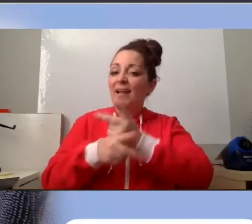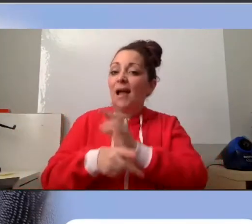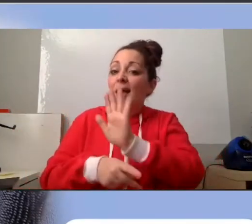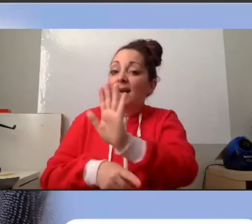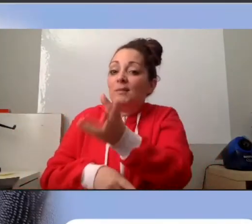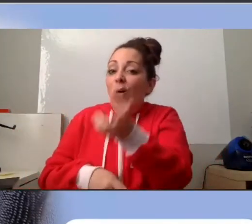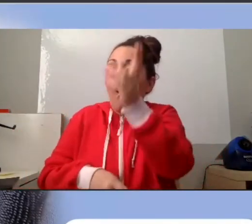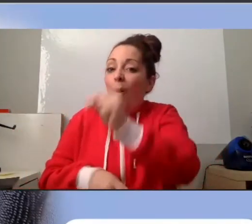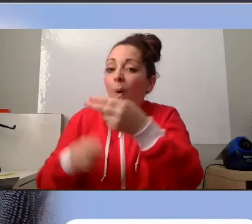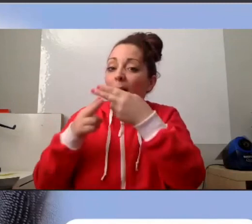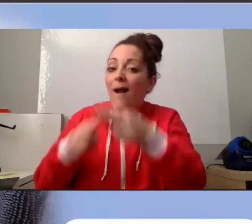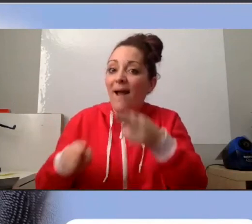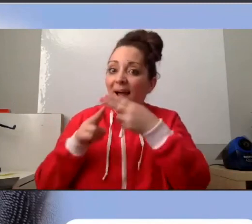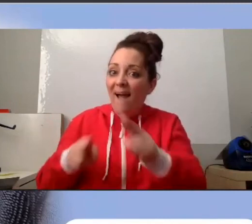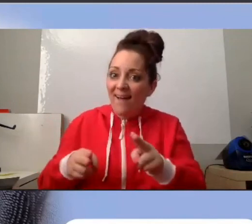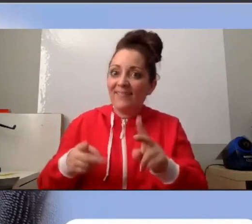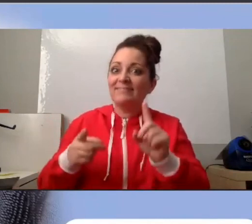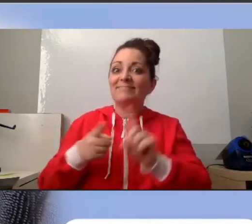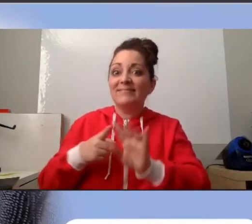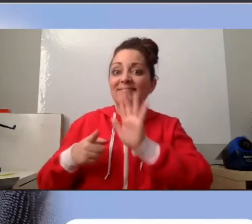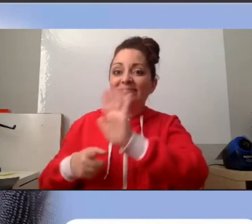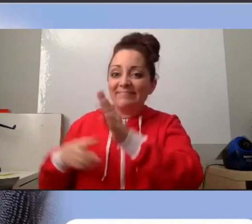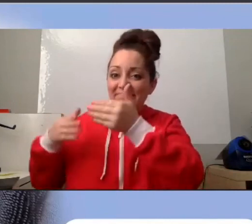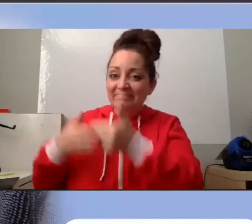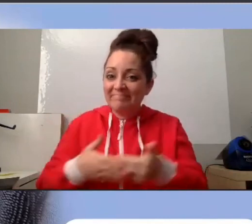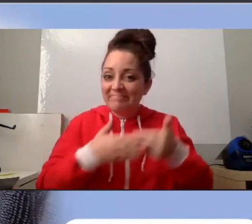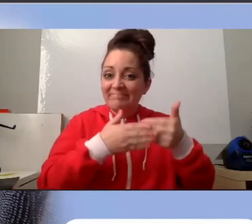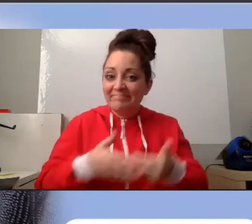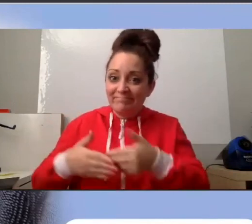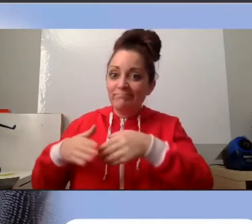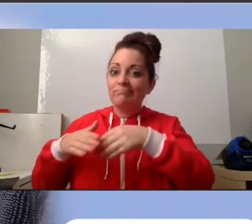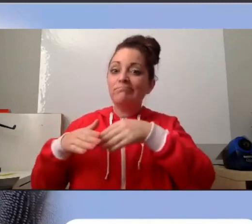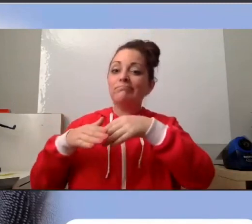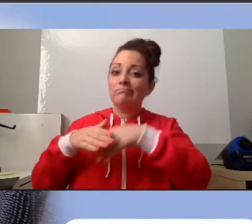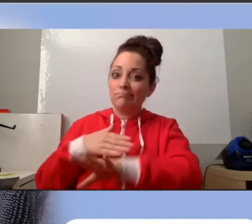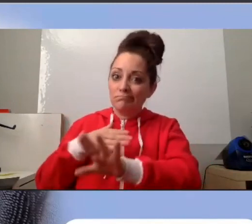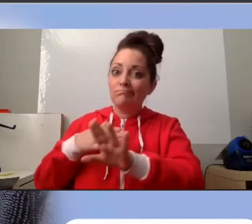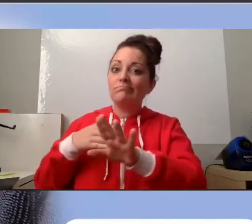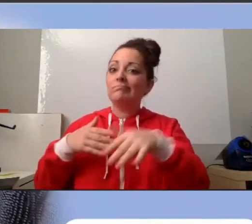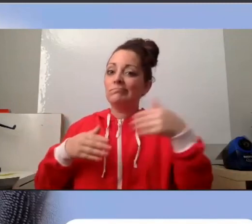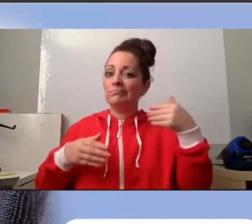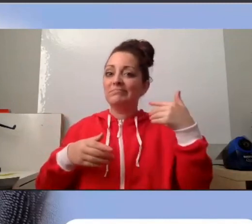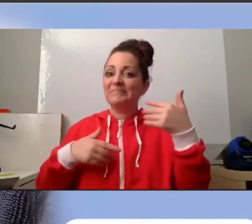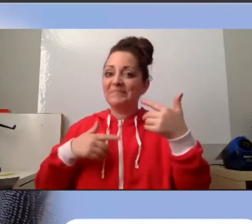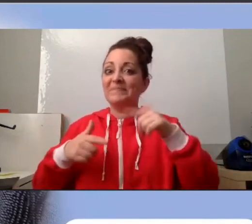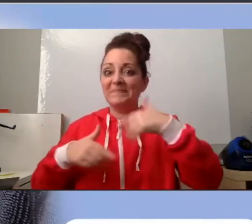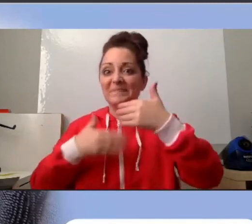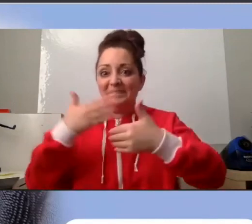Then he will take care of his own egg until the chick can hatch.